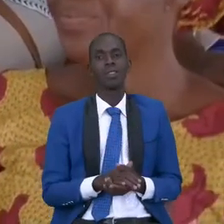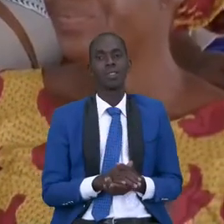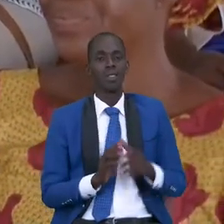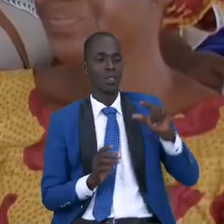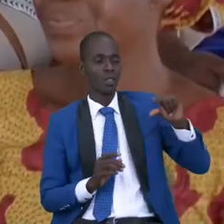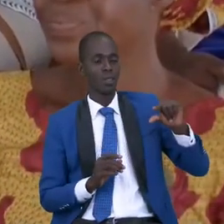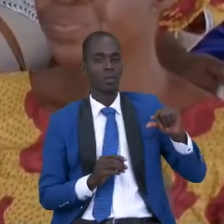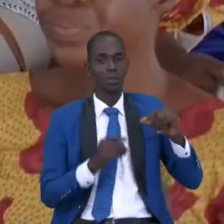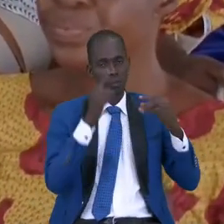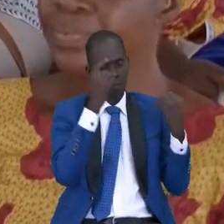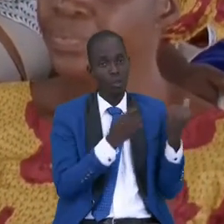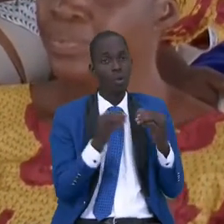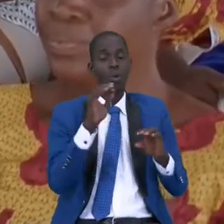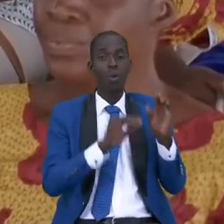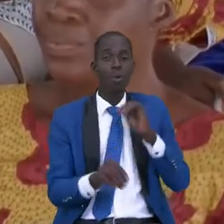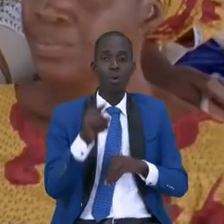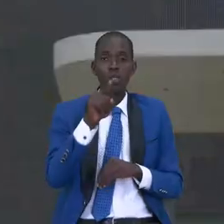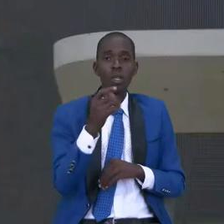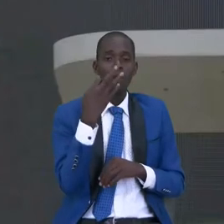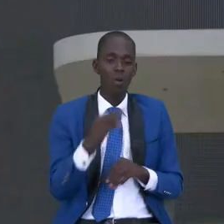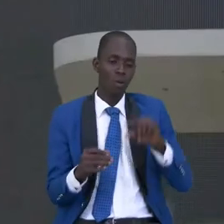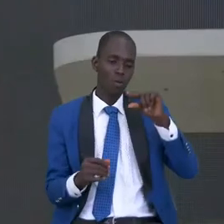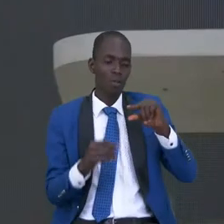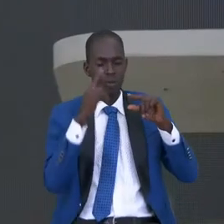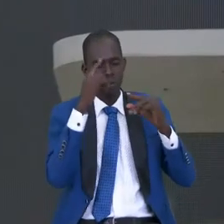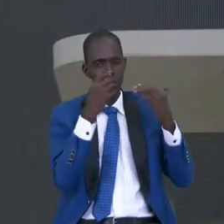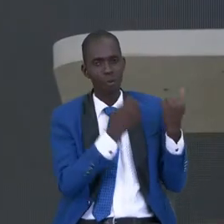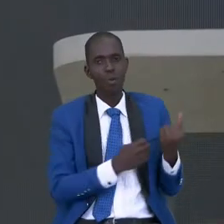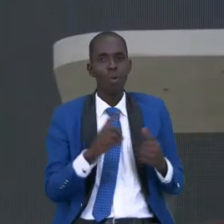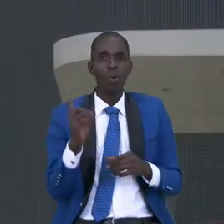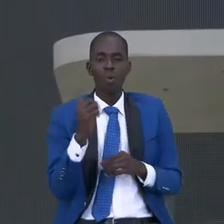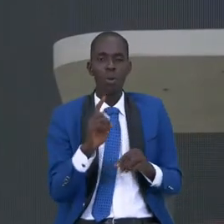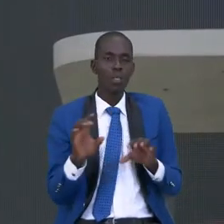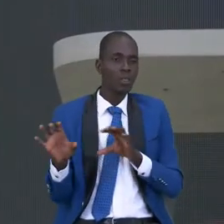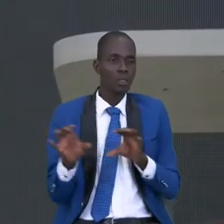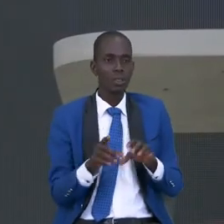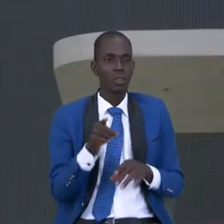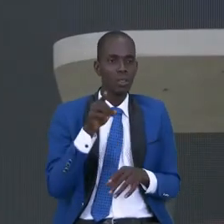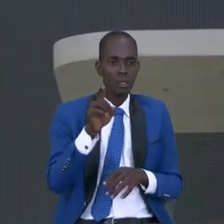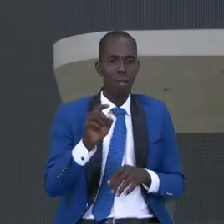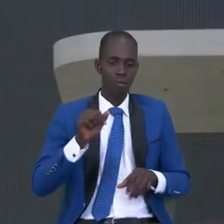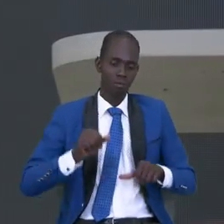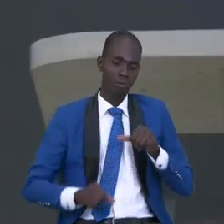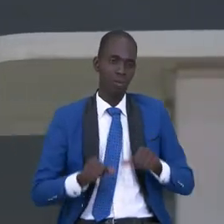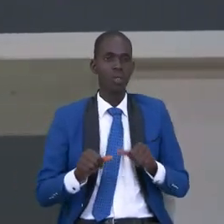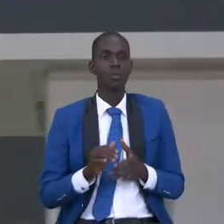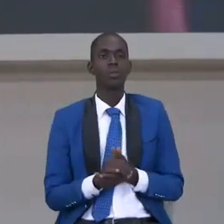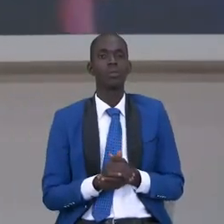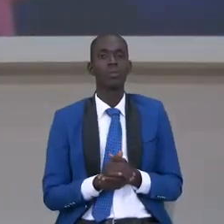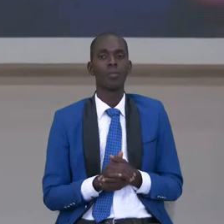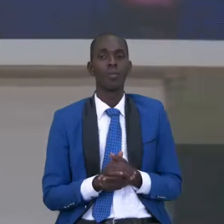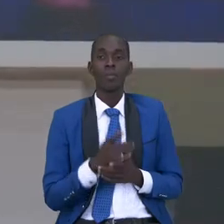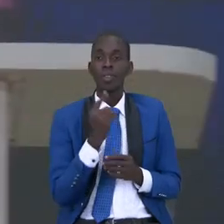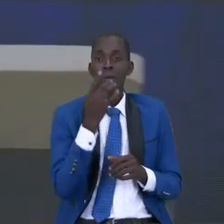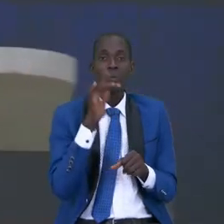O thou of little faith, wherefore didst thou doubt? The promise of